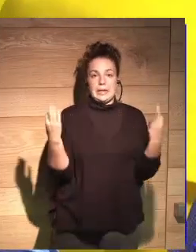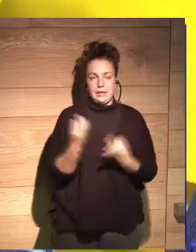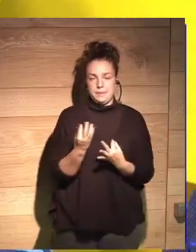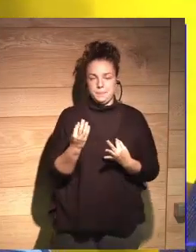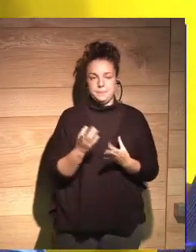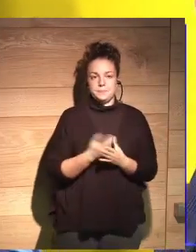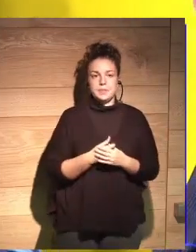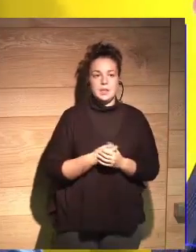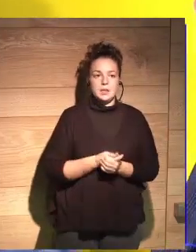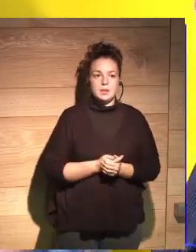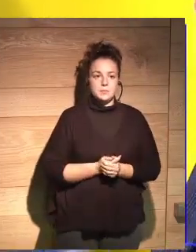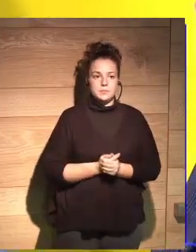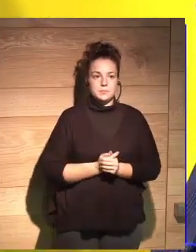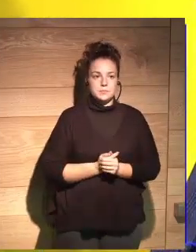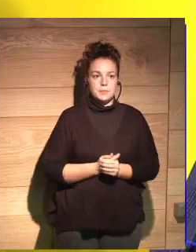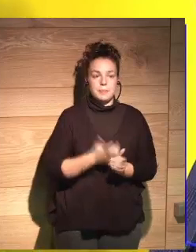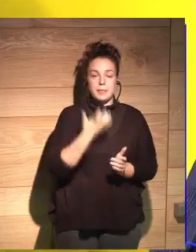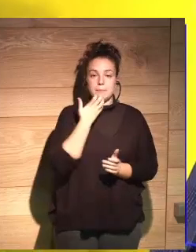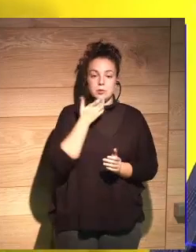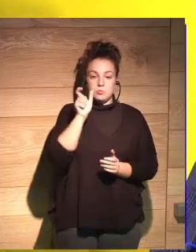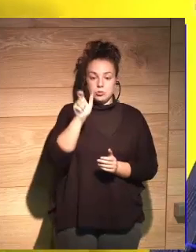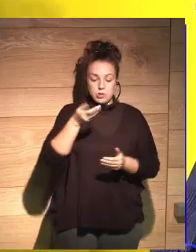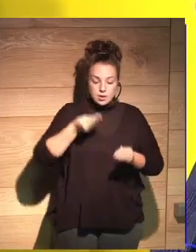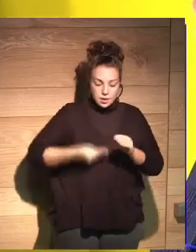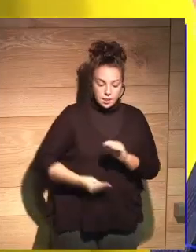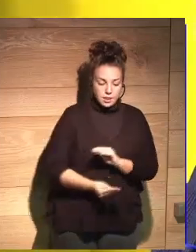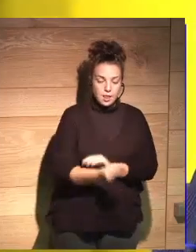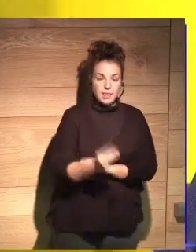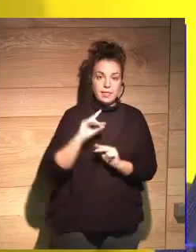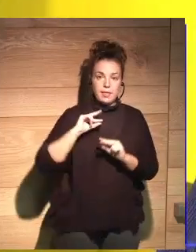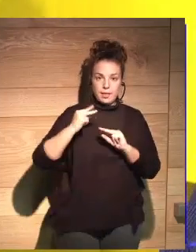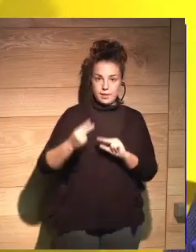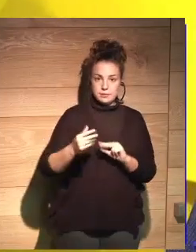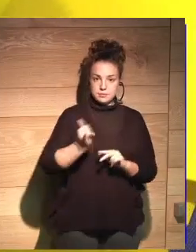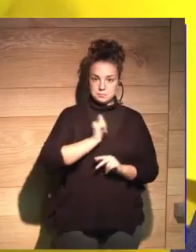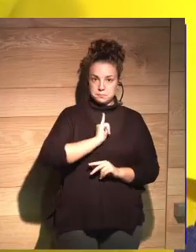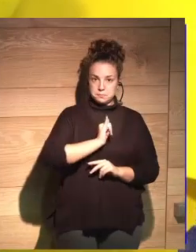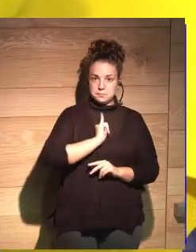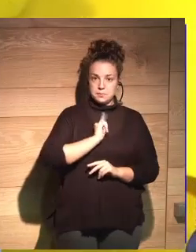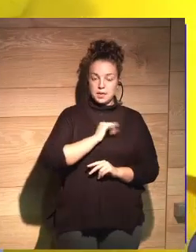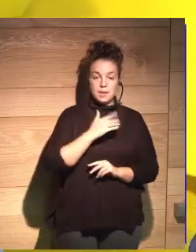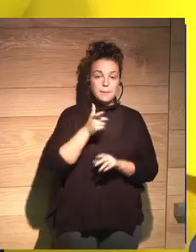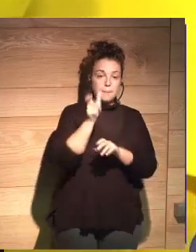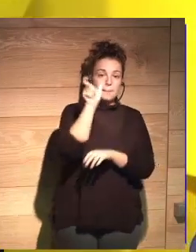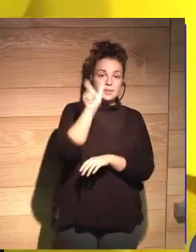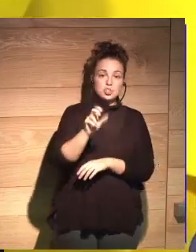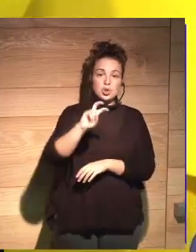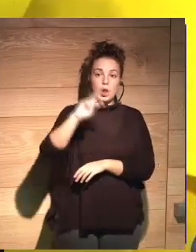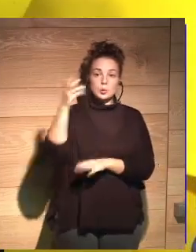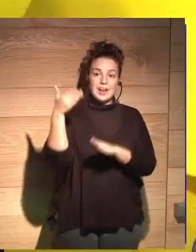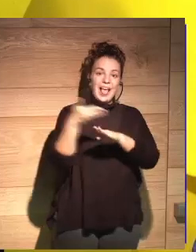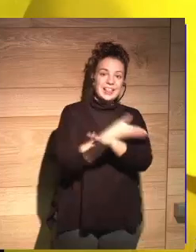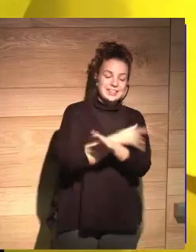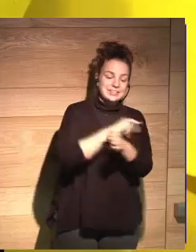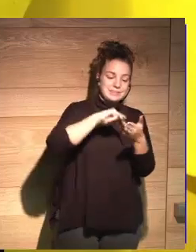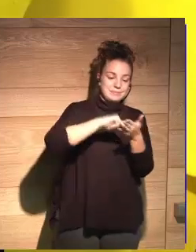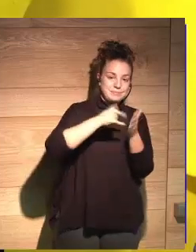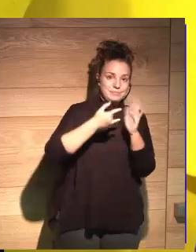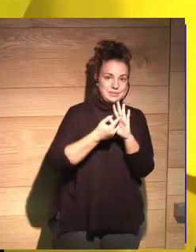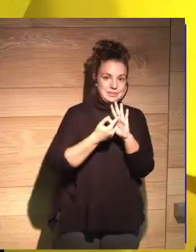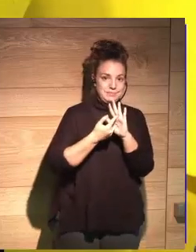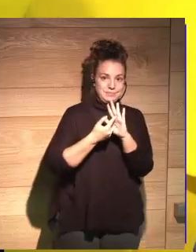to is to plan that you already are born with genes that somebody else